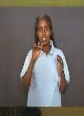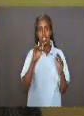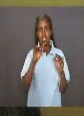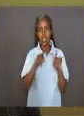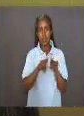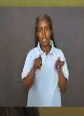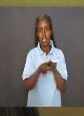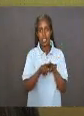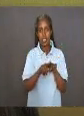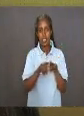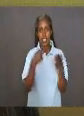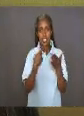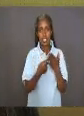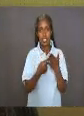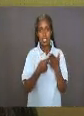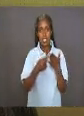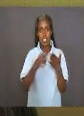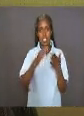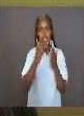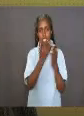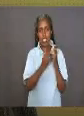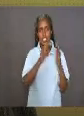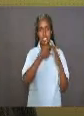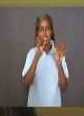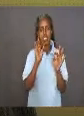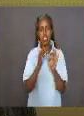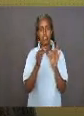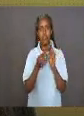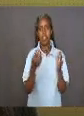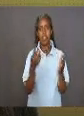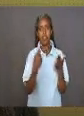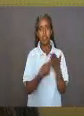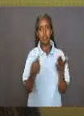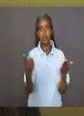Let us start this lesson by defining those two words.